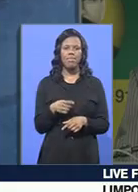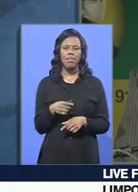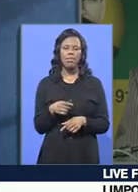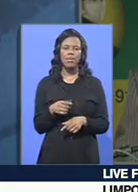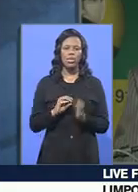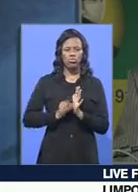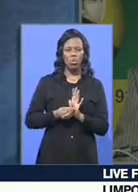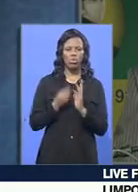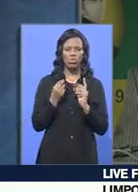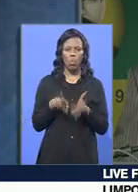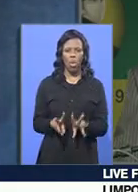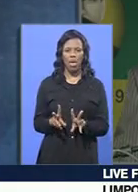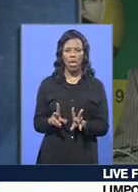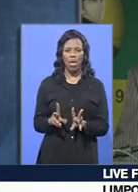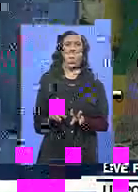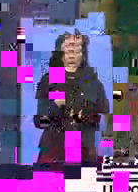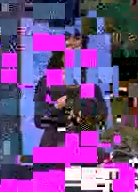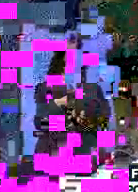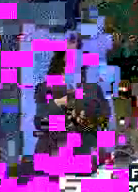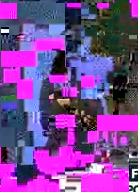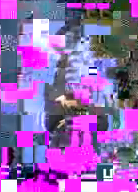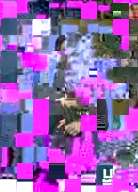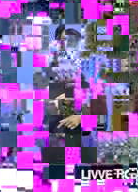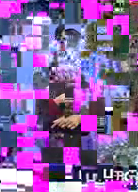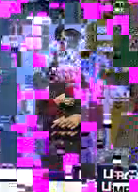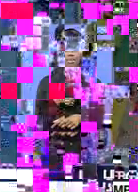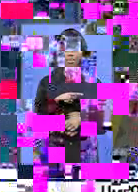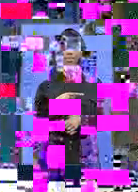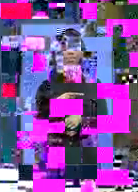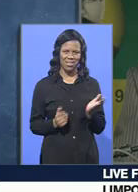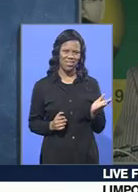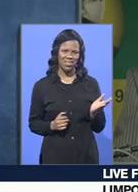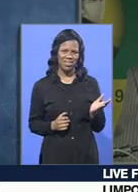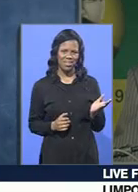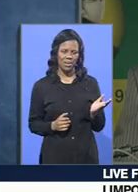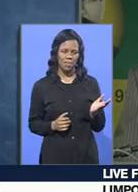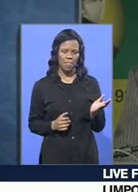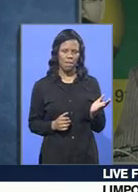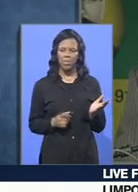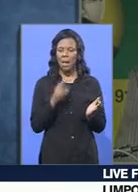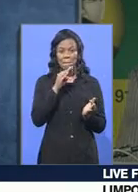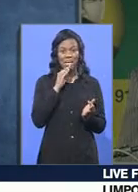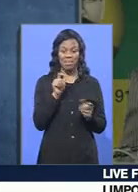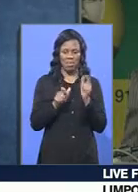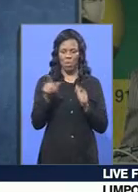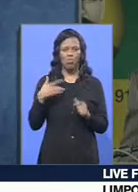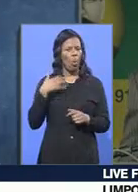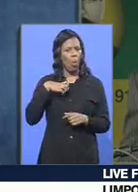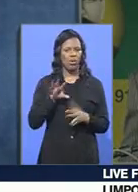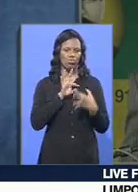politics he has played, very few people will like to deal with such a man."